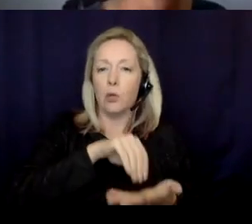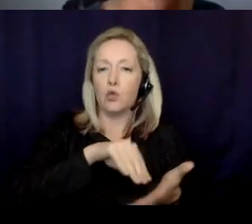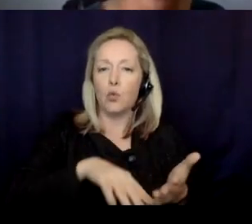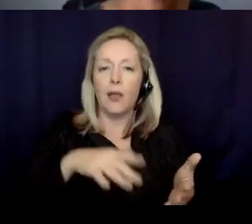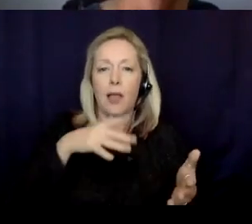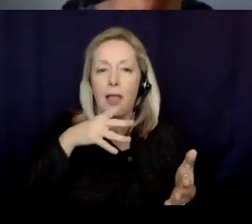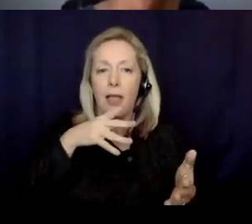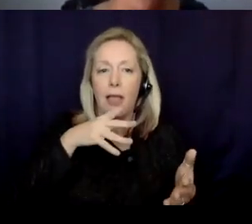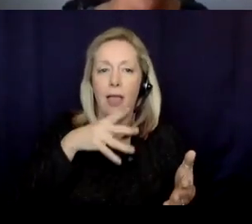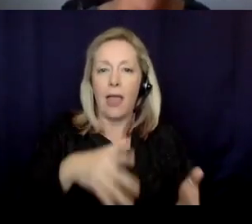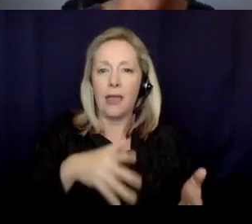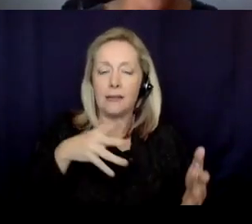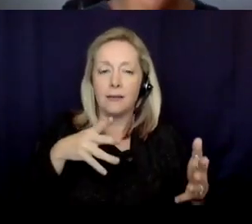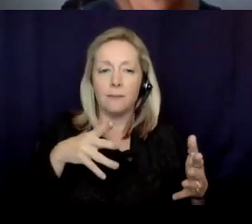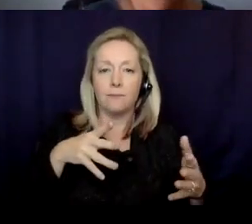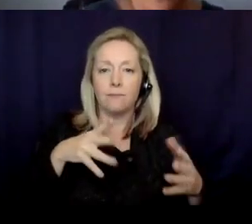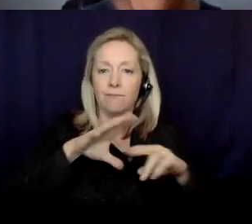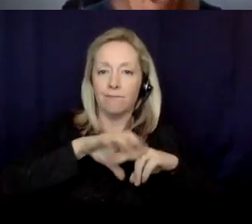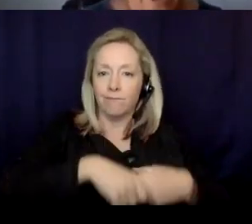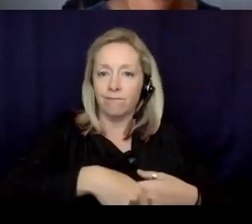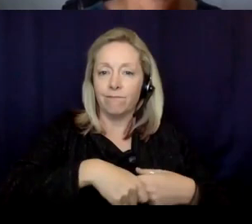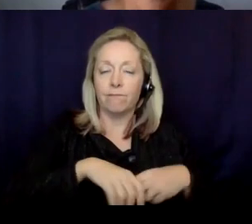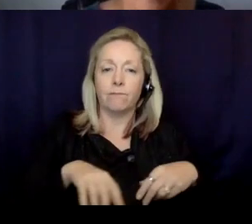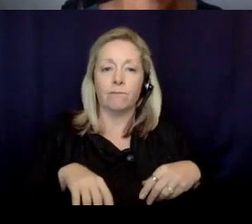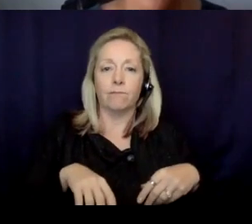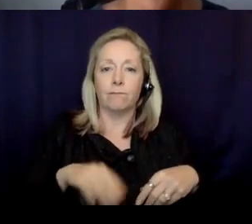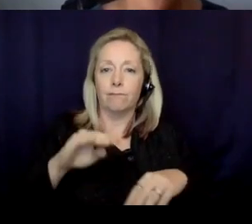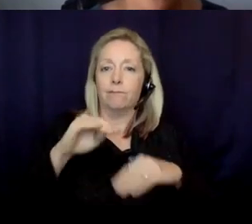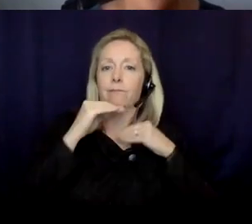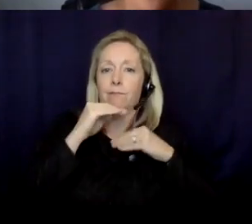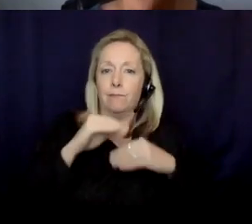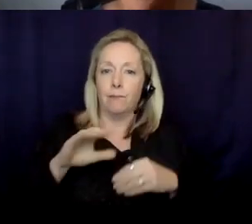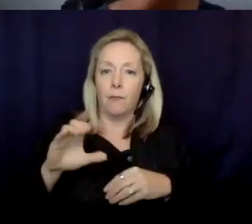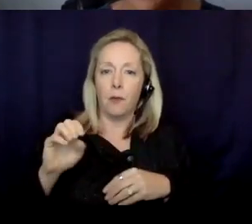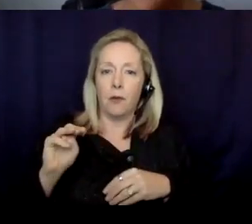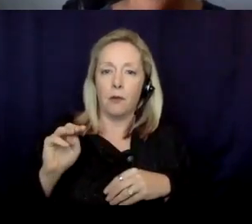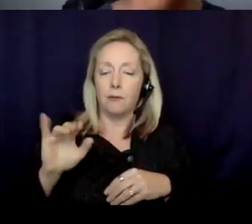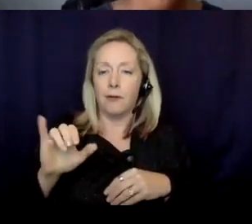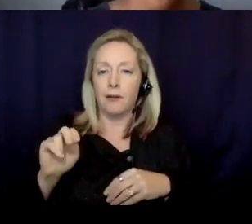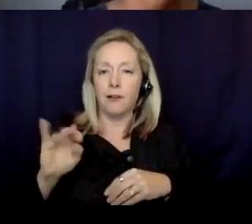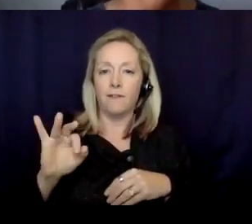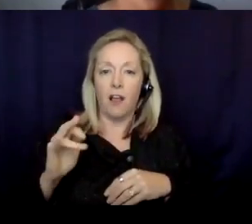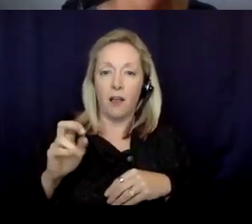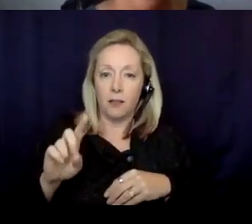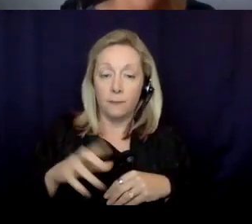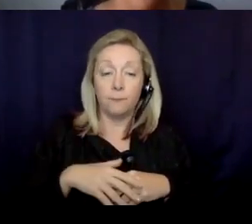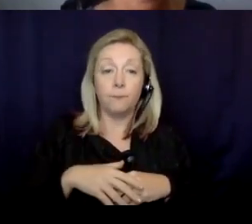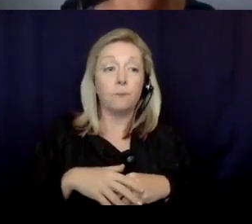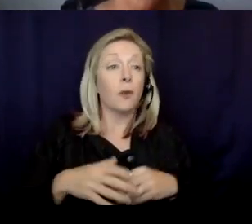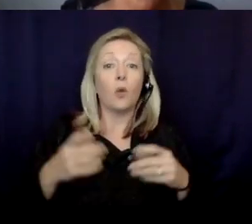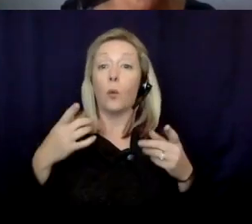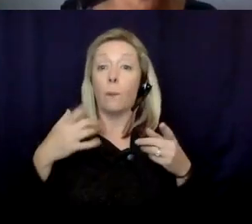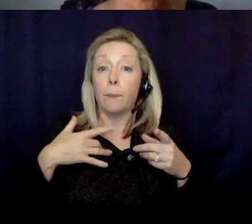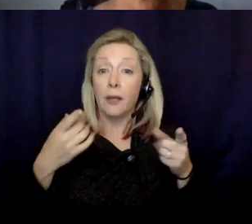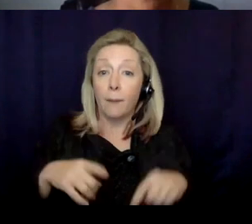contained. She hates it when she's held down or confined. And what do? But the speech therapist is coming into the